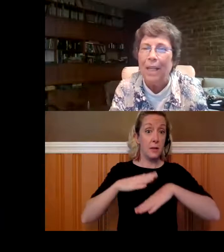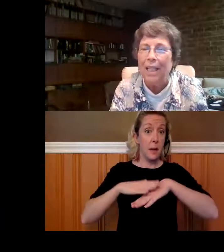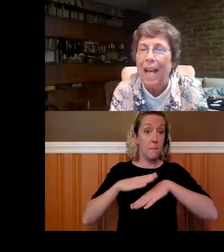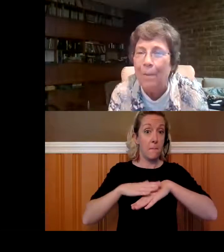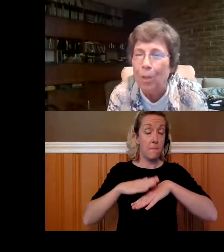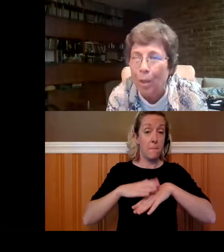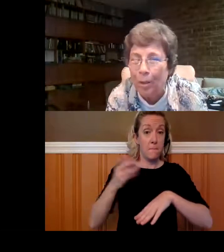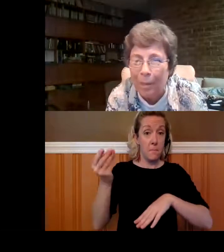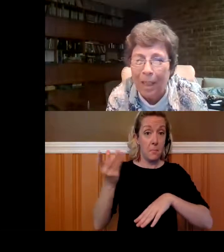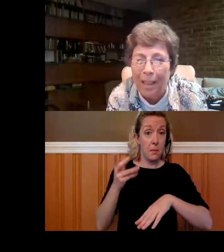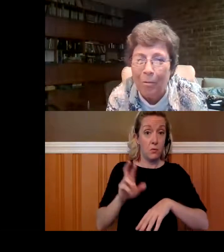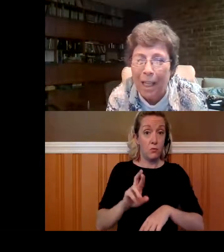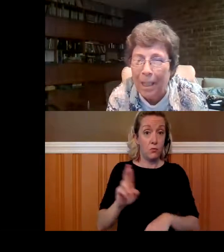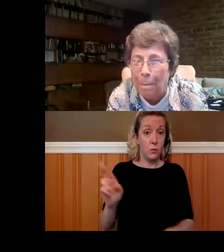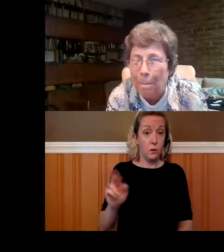ready?